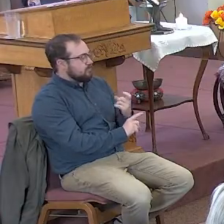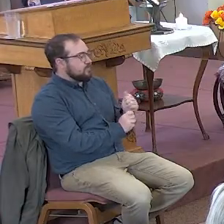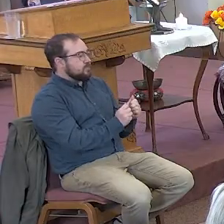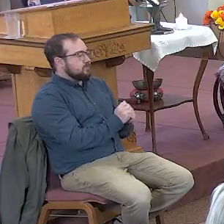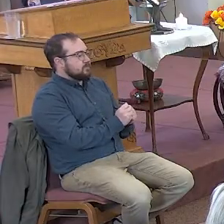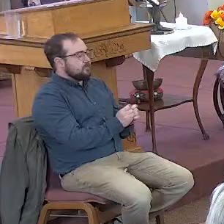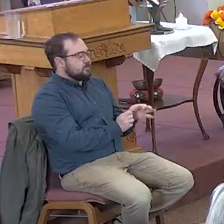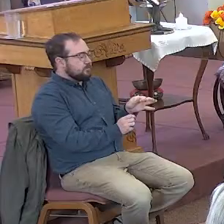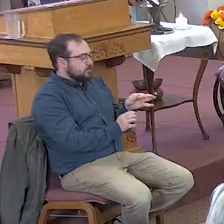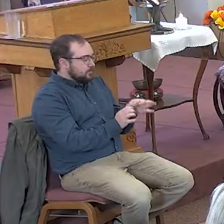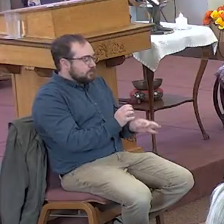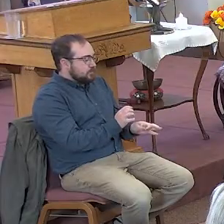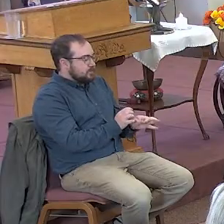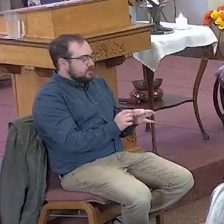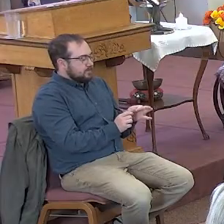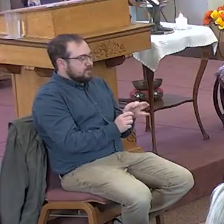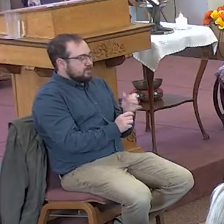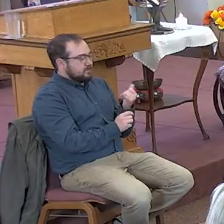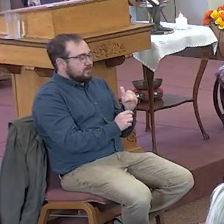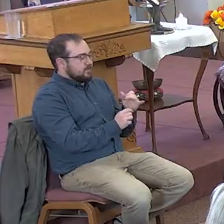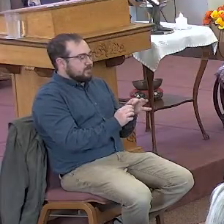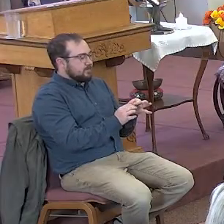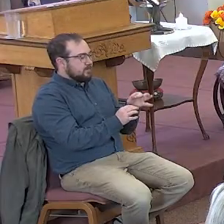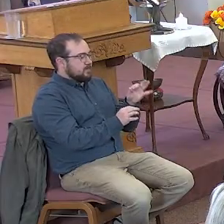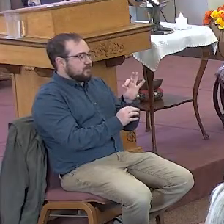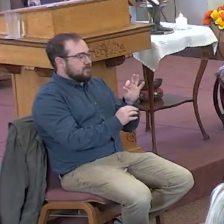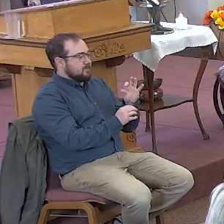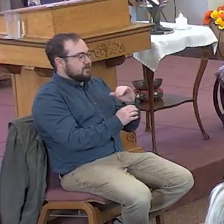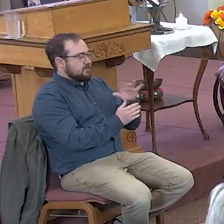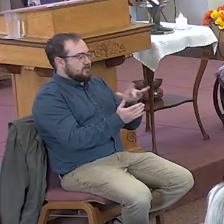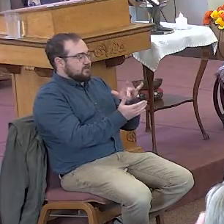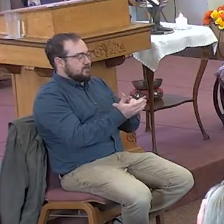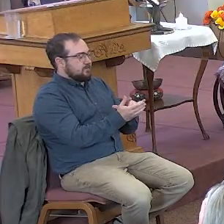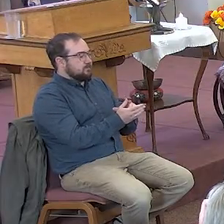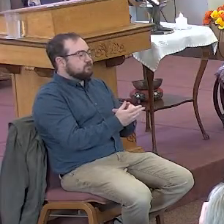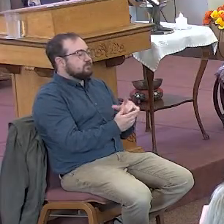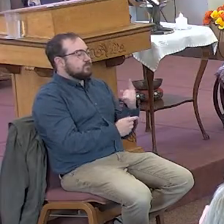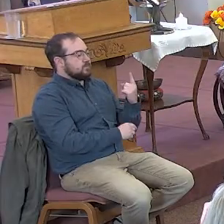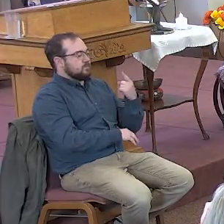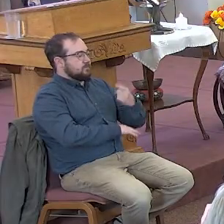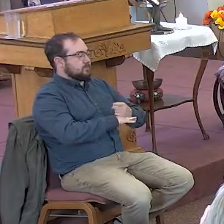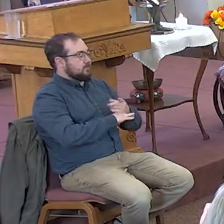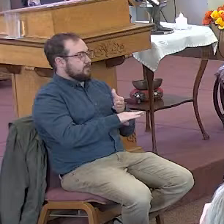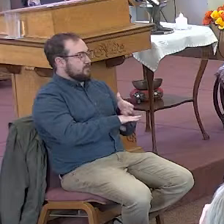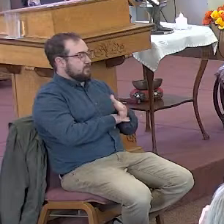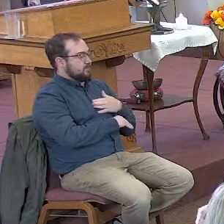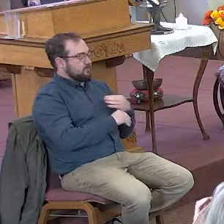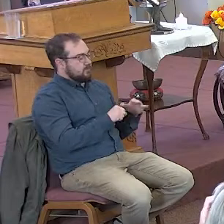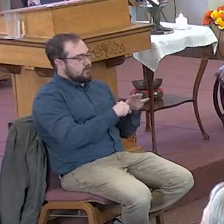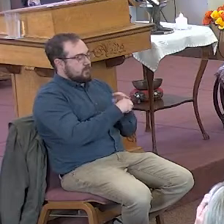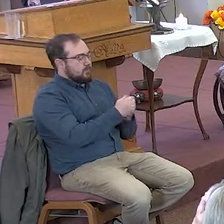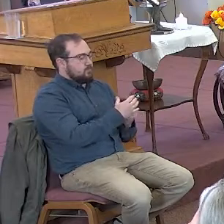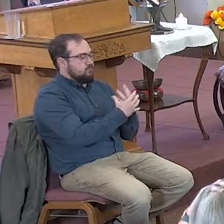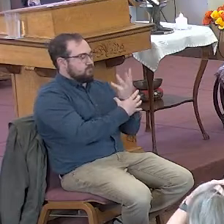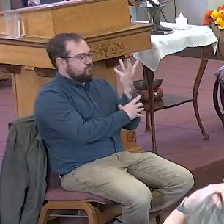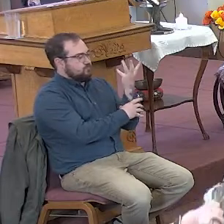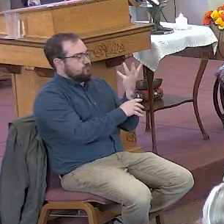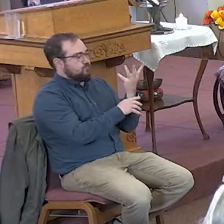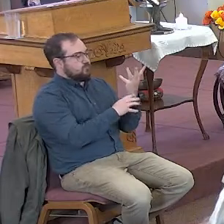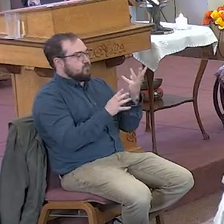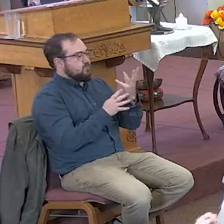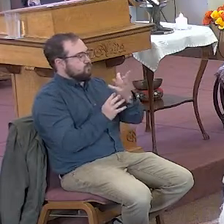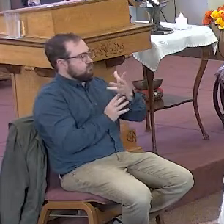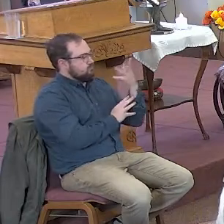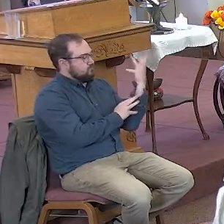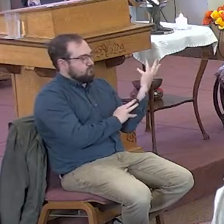yellow stem growing out of her center. One day, just after she had fully bloomed, the wind kicked up, and as